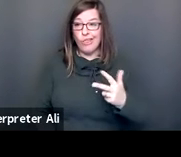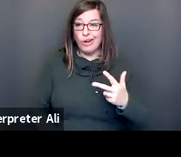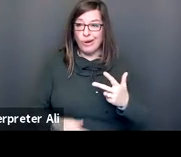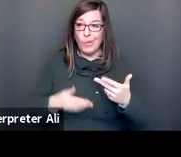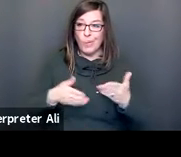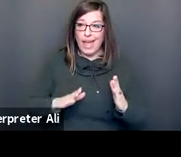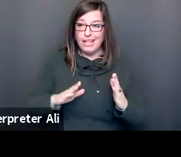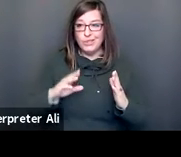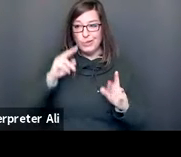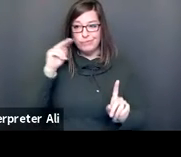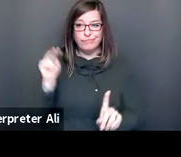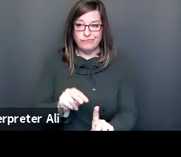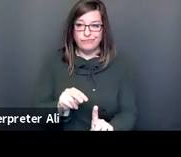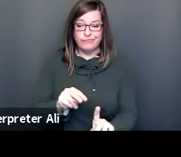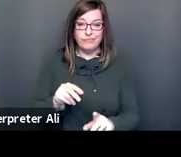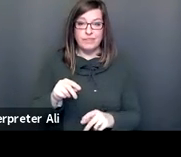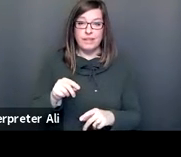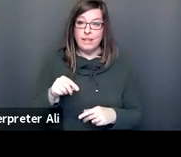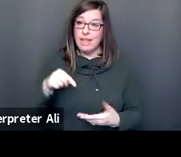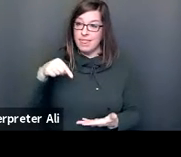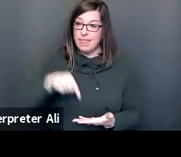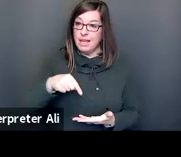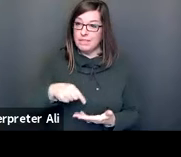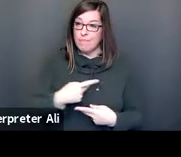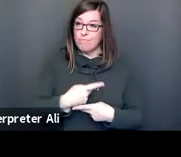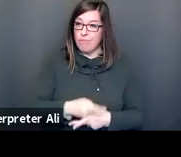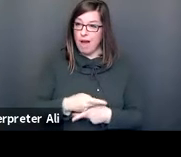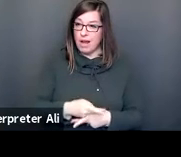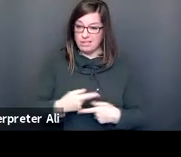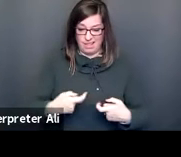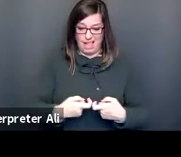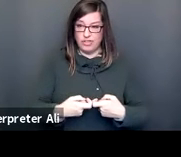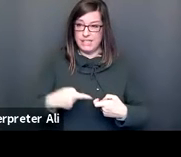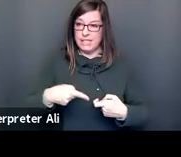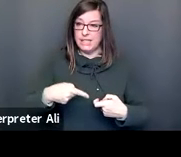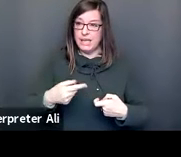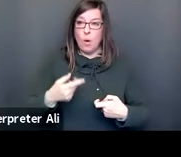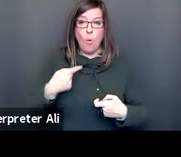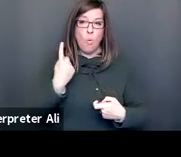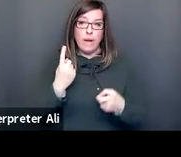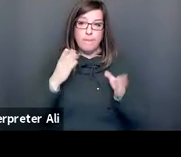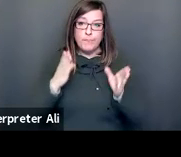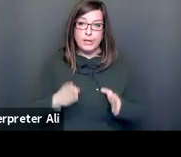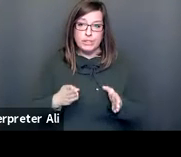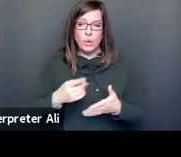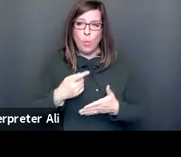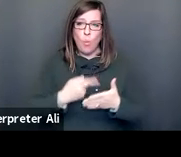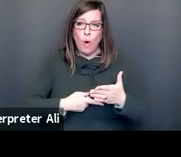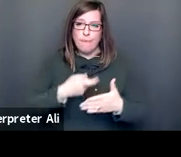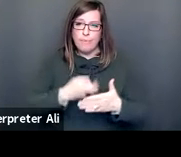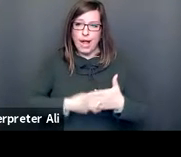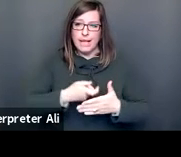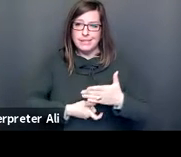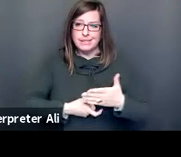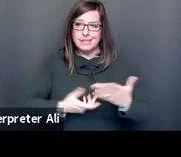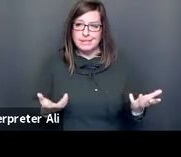well, for this product, what could an individual get on the open market? And in that